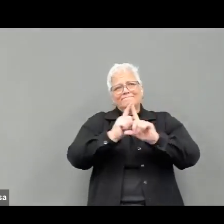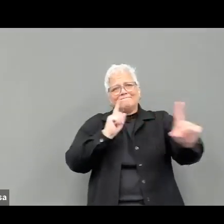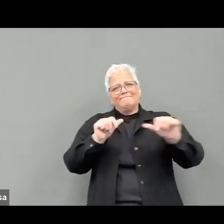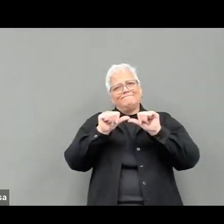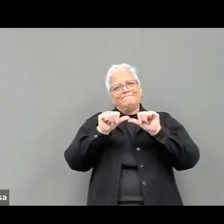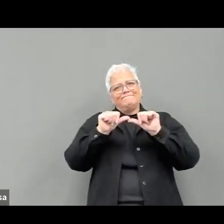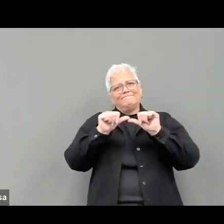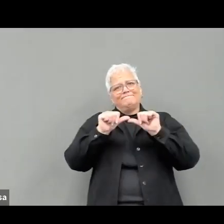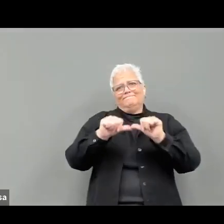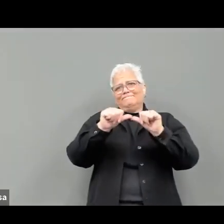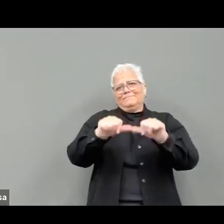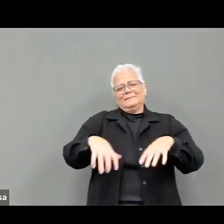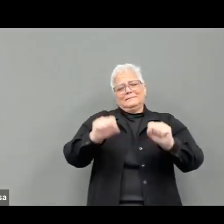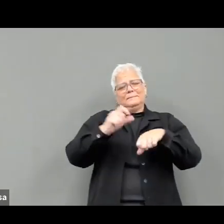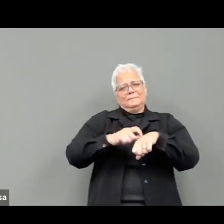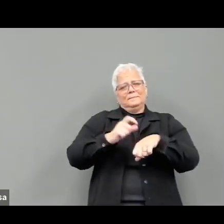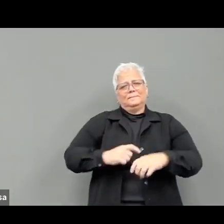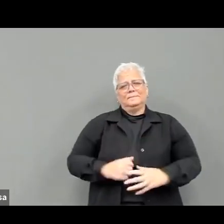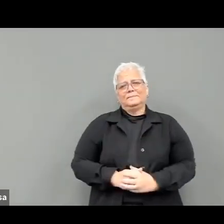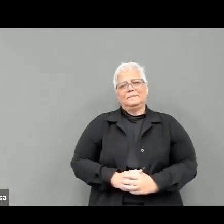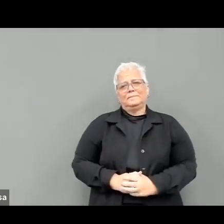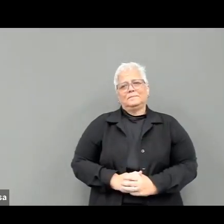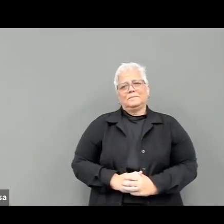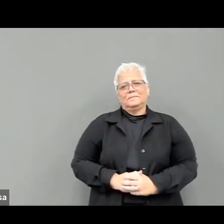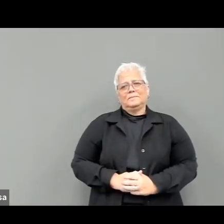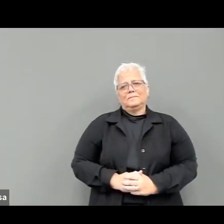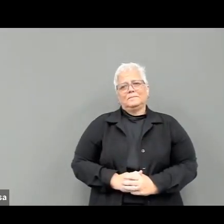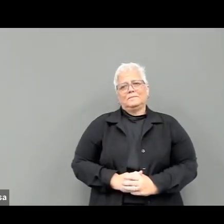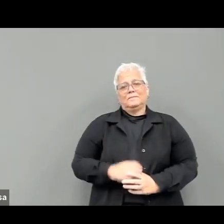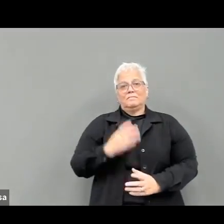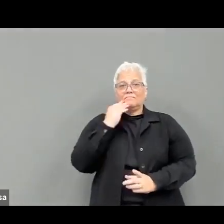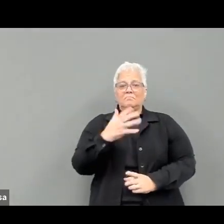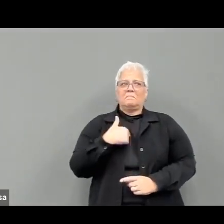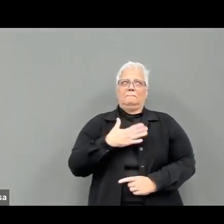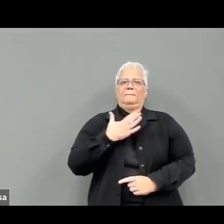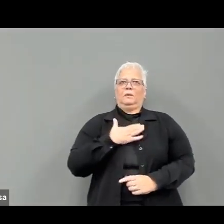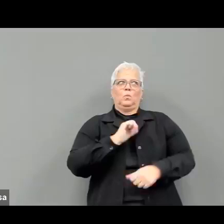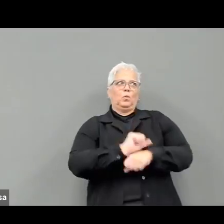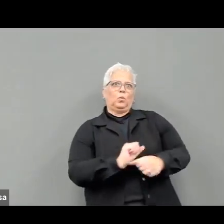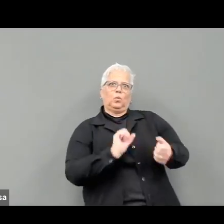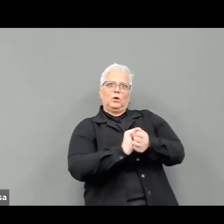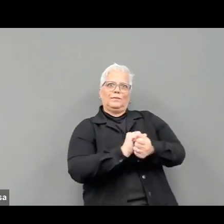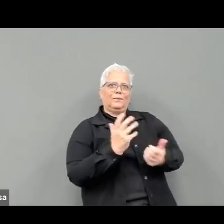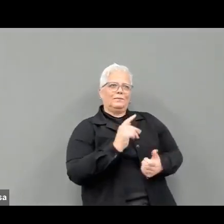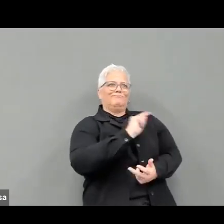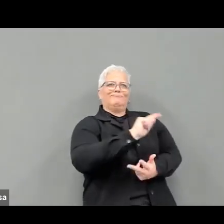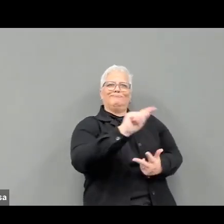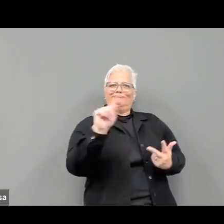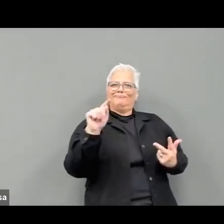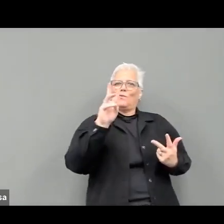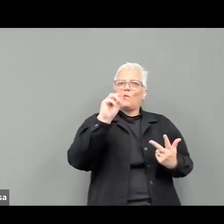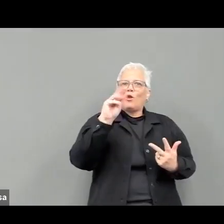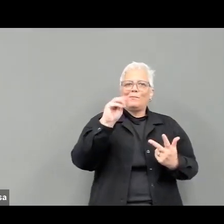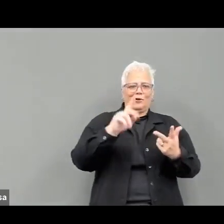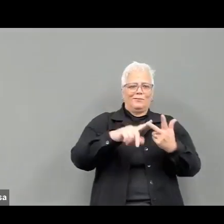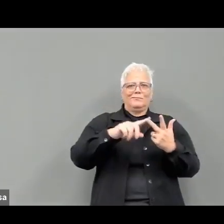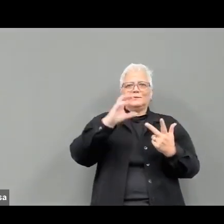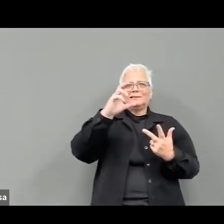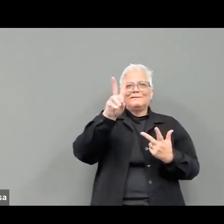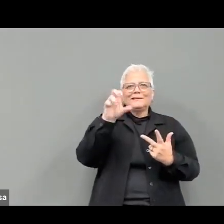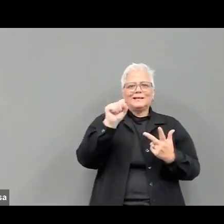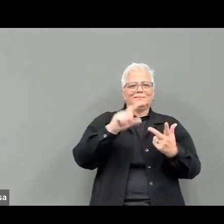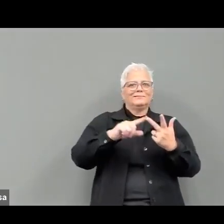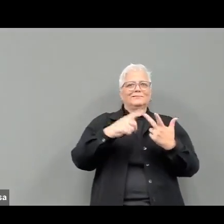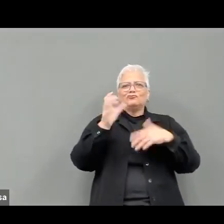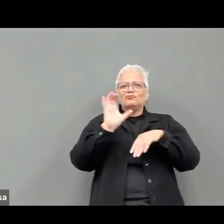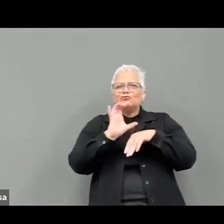the Oklahoma Caring Foundation, is using their mobile caring vans to distribute the vaccine to local churches, community centers, and school staff